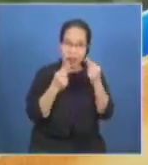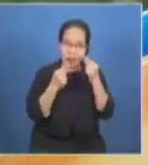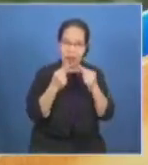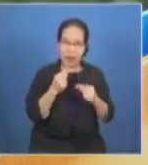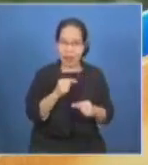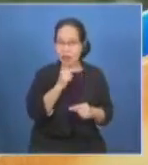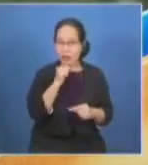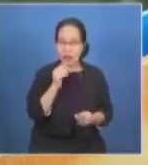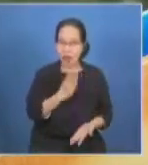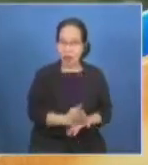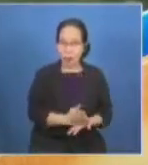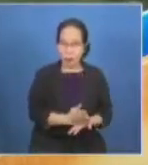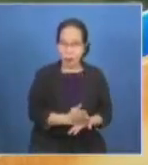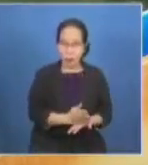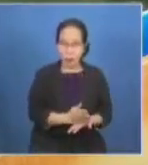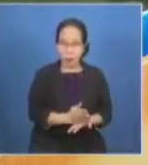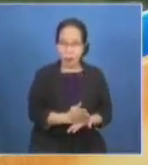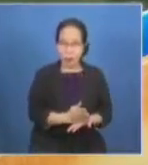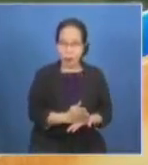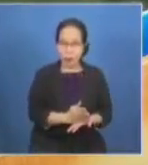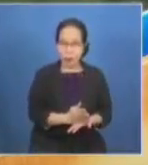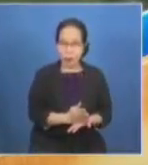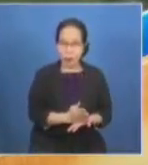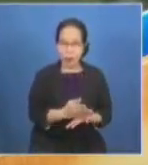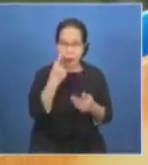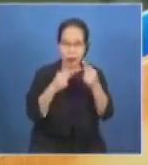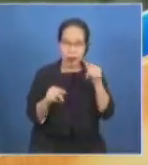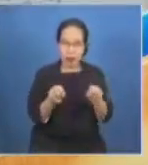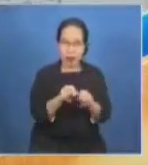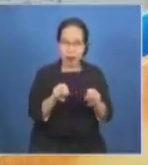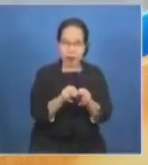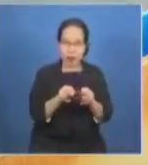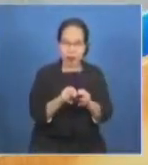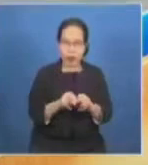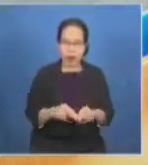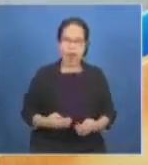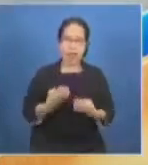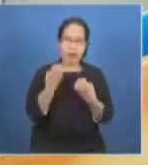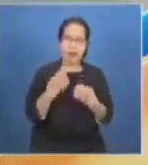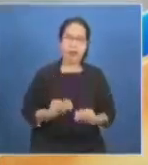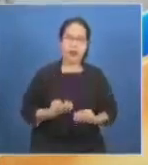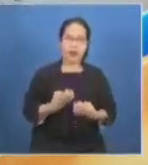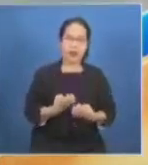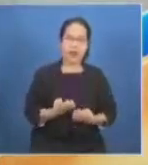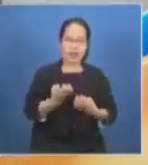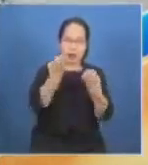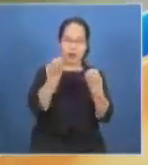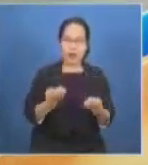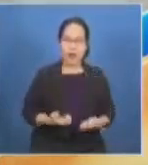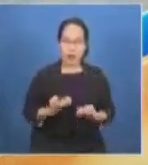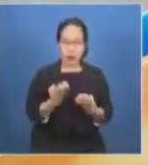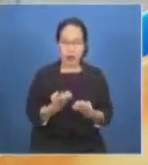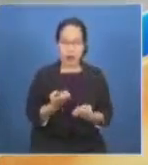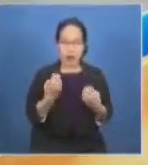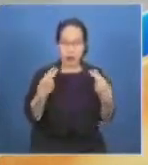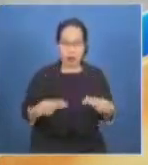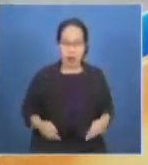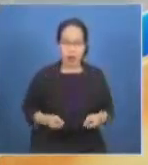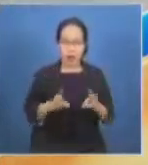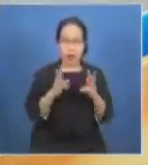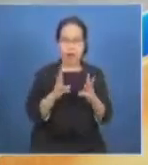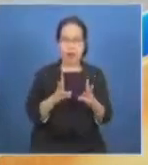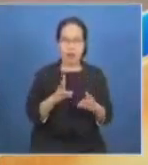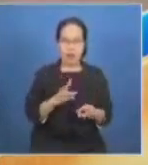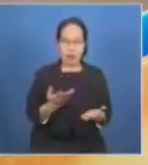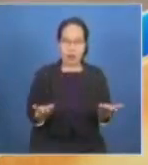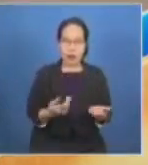If you feel that you need to cry, do not prevent it. Tears are normal. It's a healthy way to express emotion. But